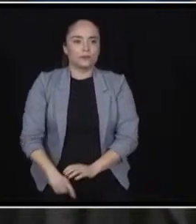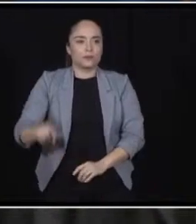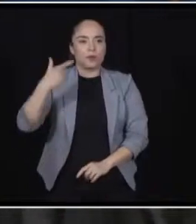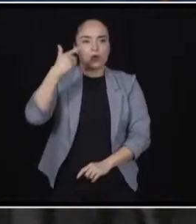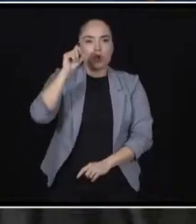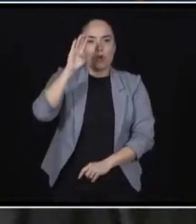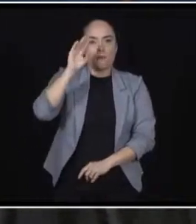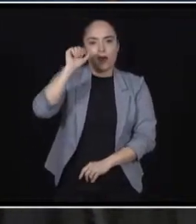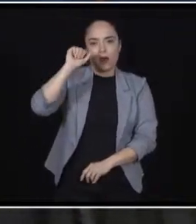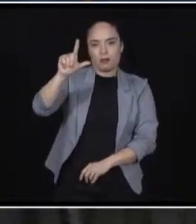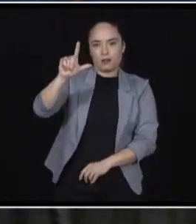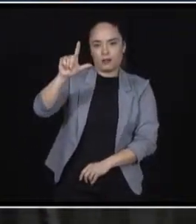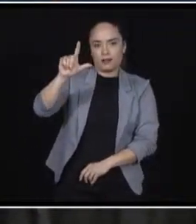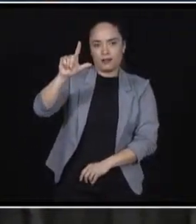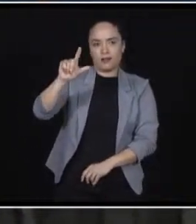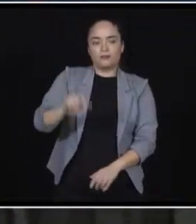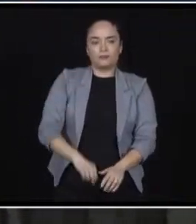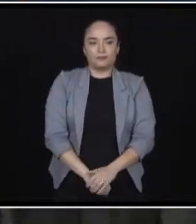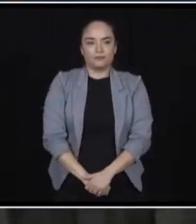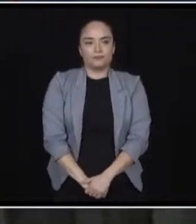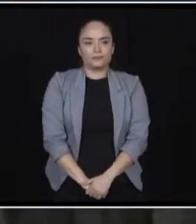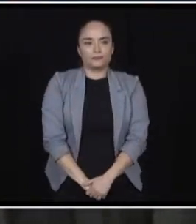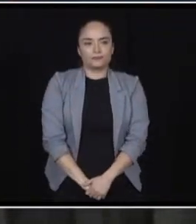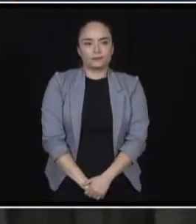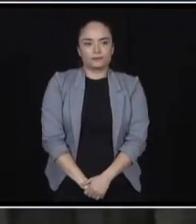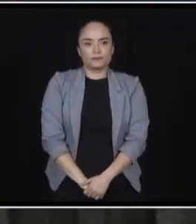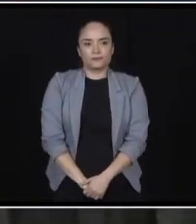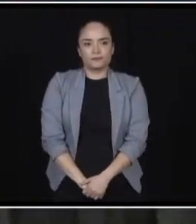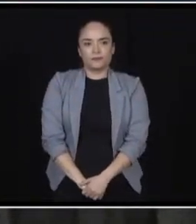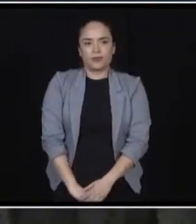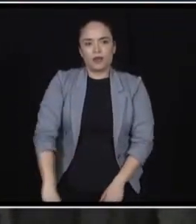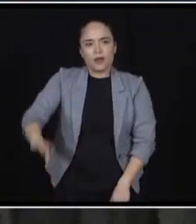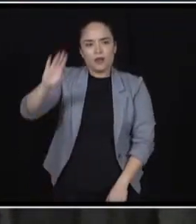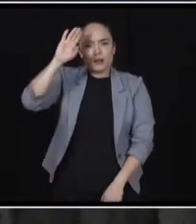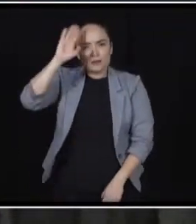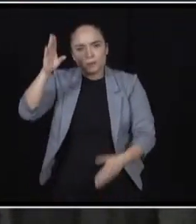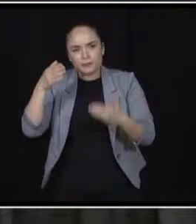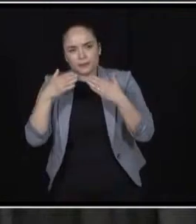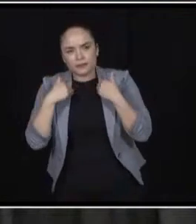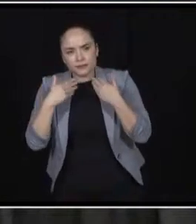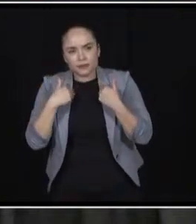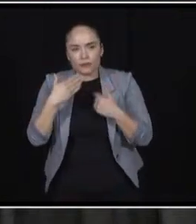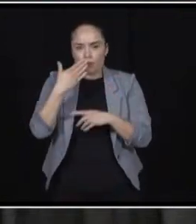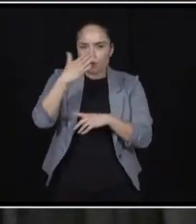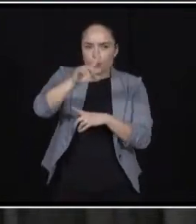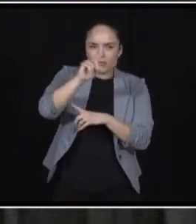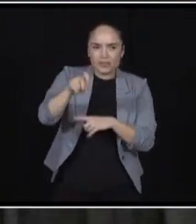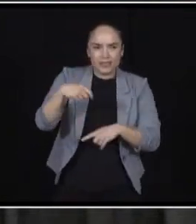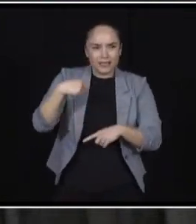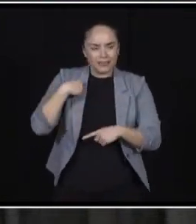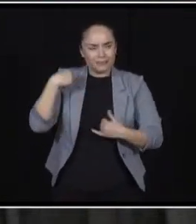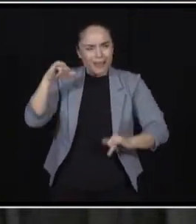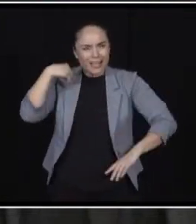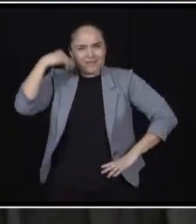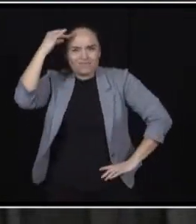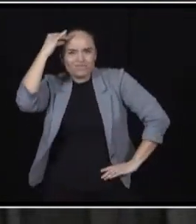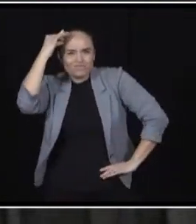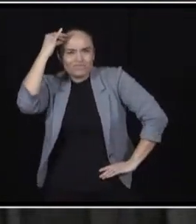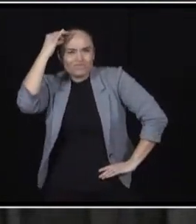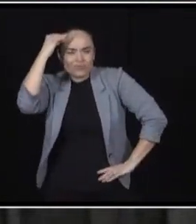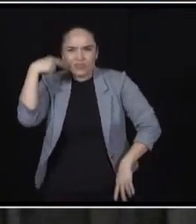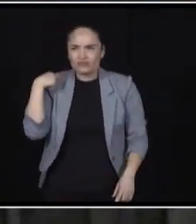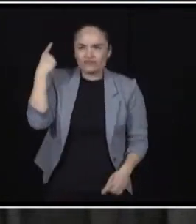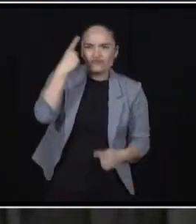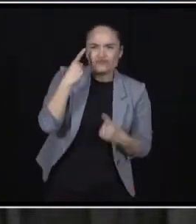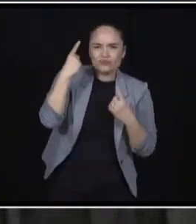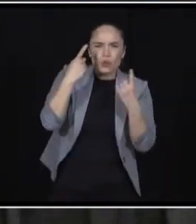there, Minister and Premier Ford. Thanks for taking my question. I'm scratching my head a bit right now because I guess I'm wondering what dramatically